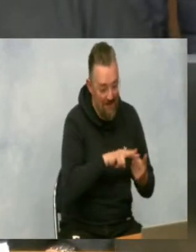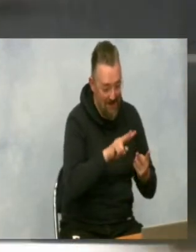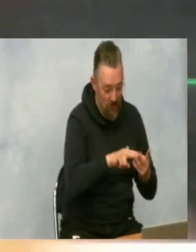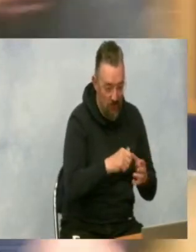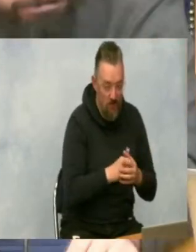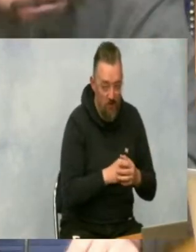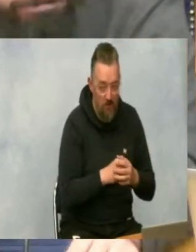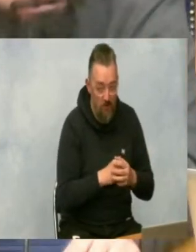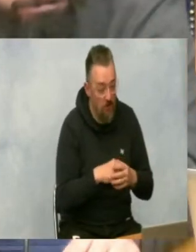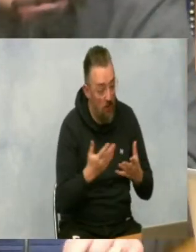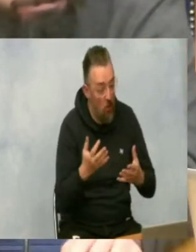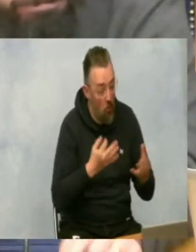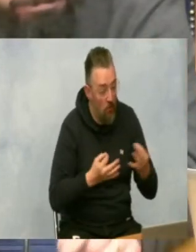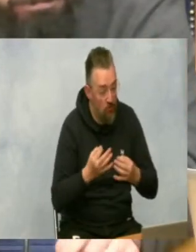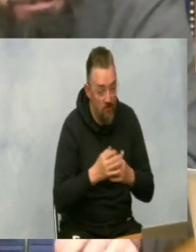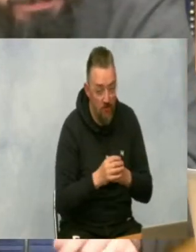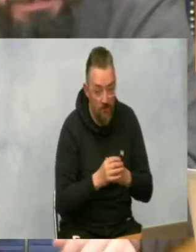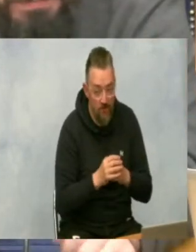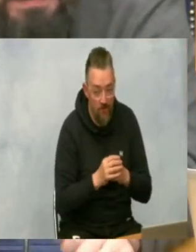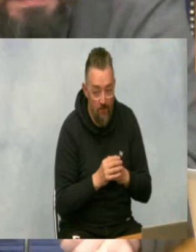there any comments or questions?